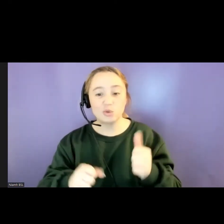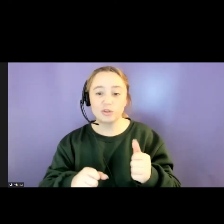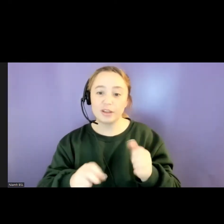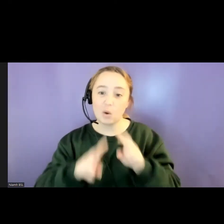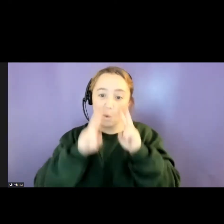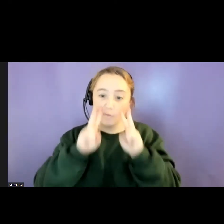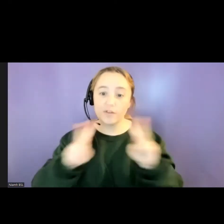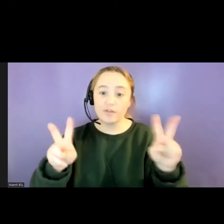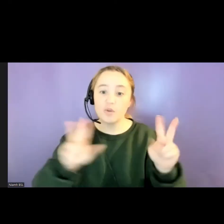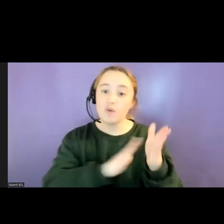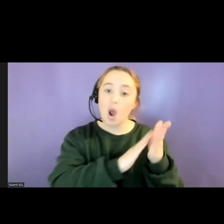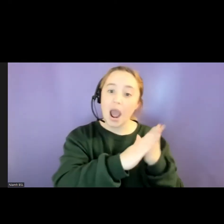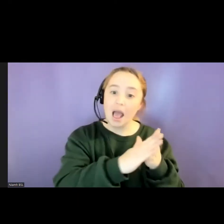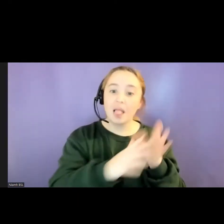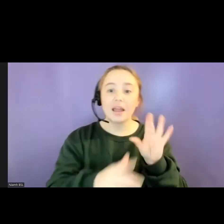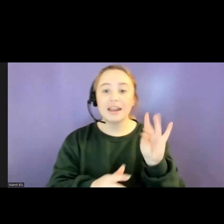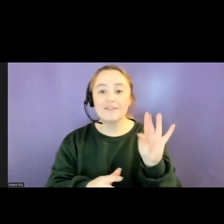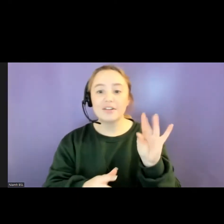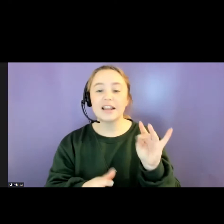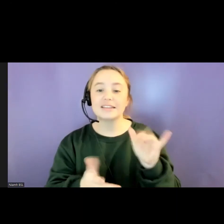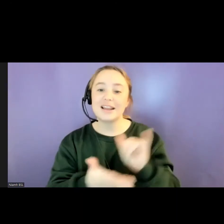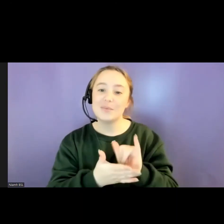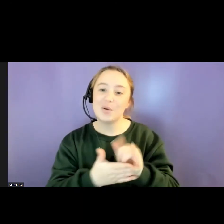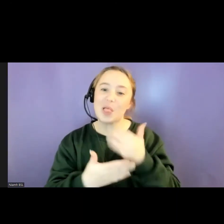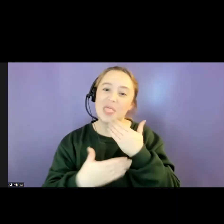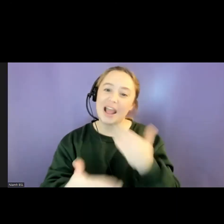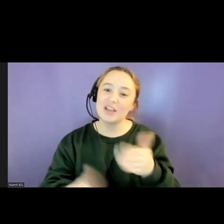Inverness Airport. Thank you for listening.